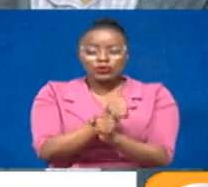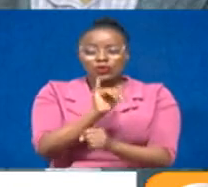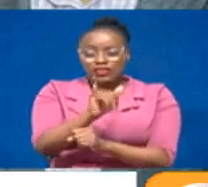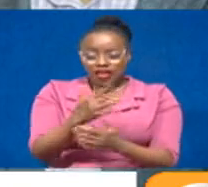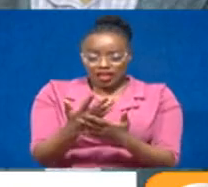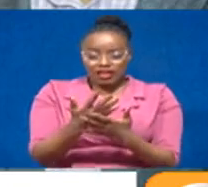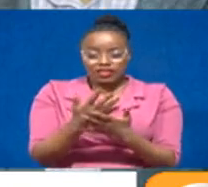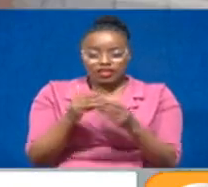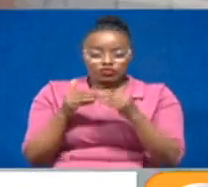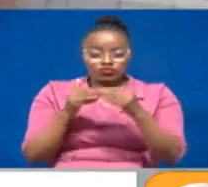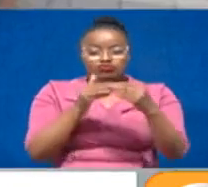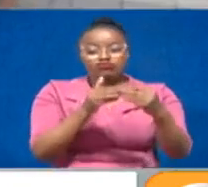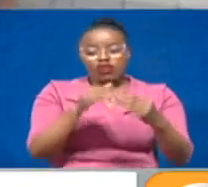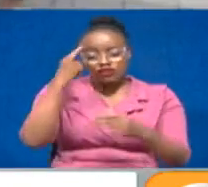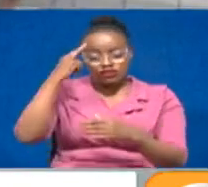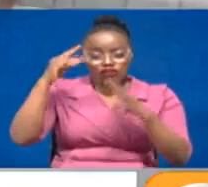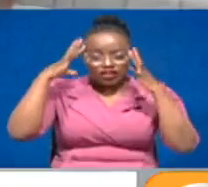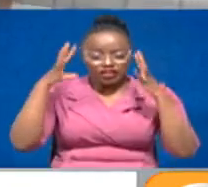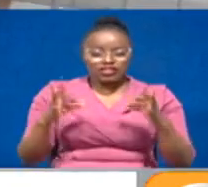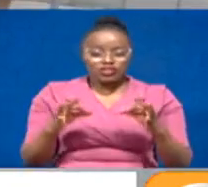policy framework to guide decisions."